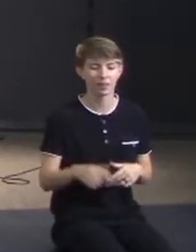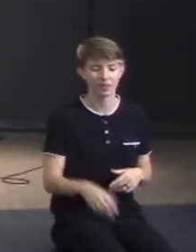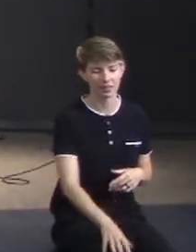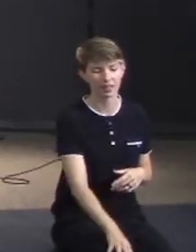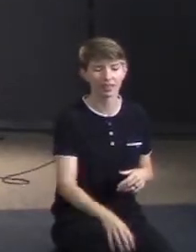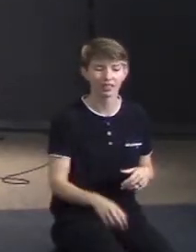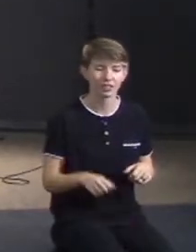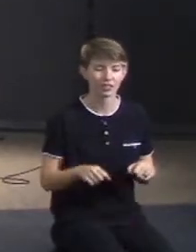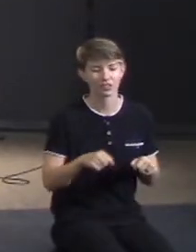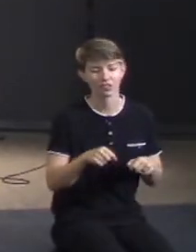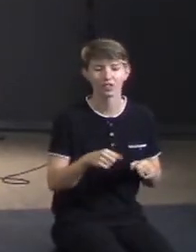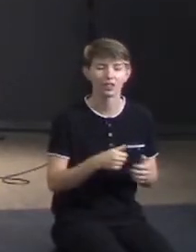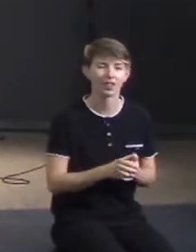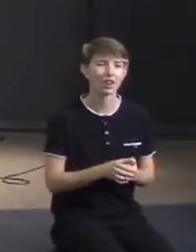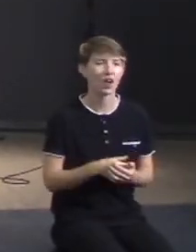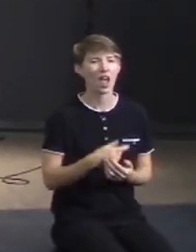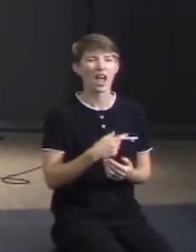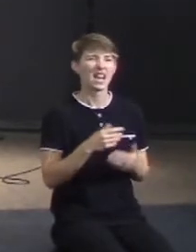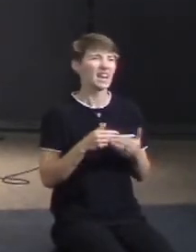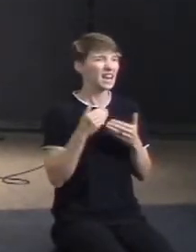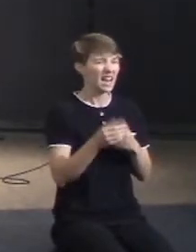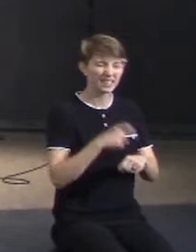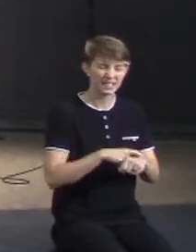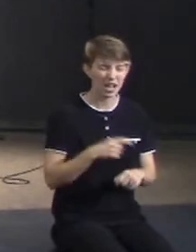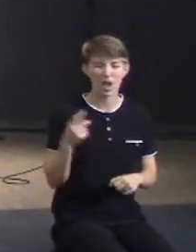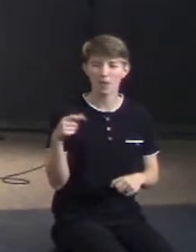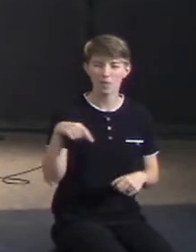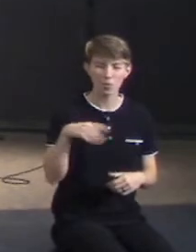like, man, we're doing that next time, next time.